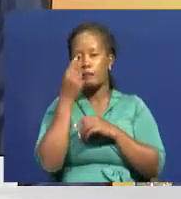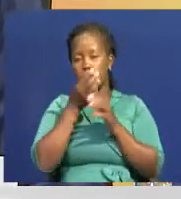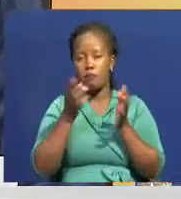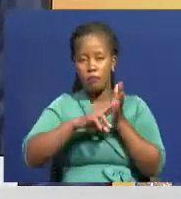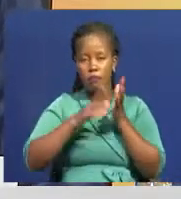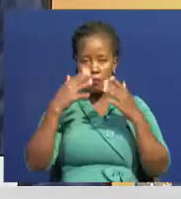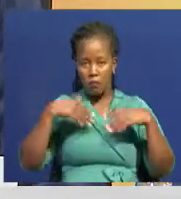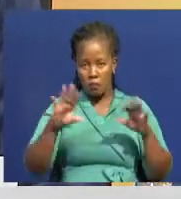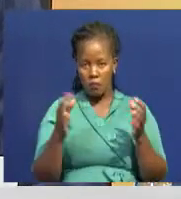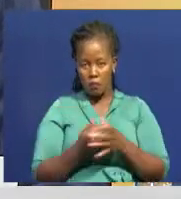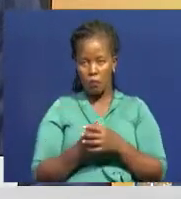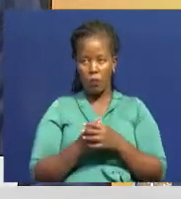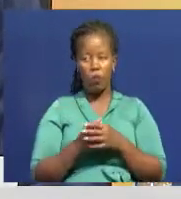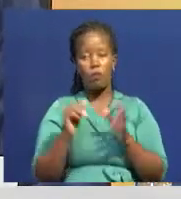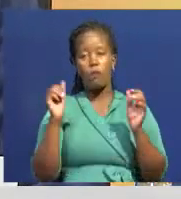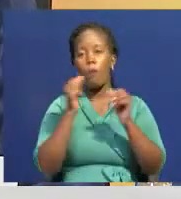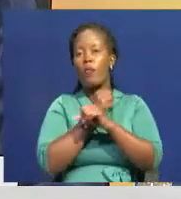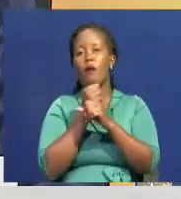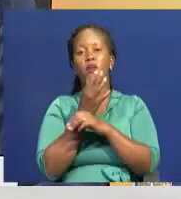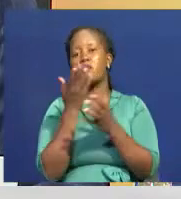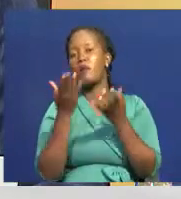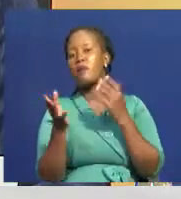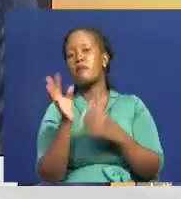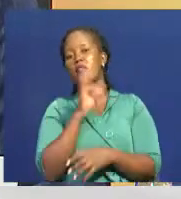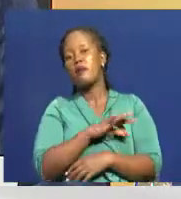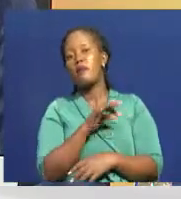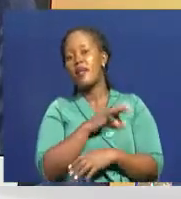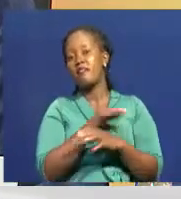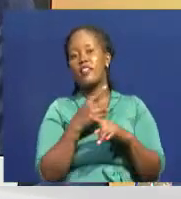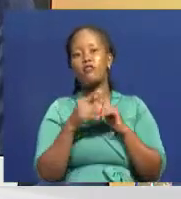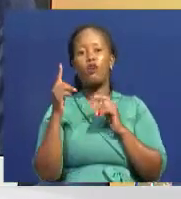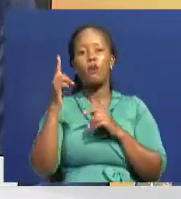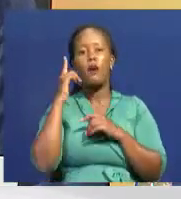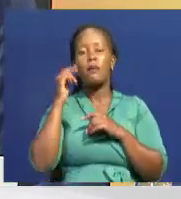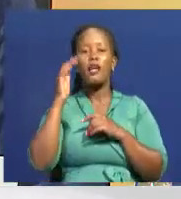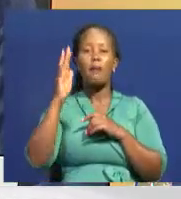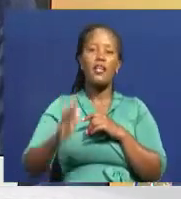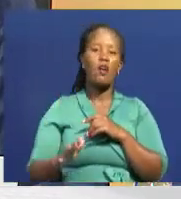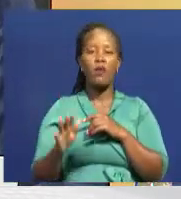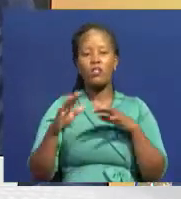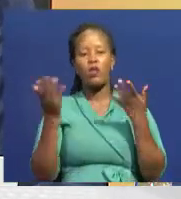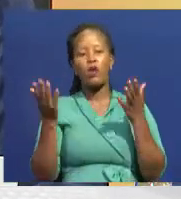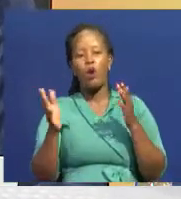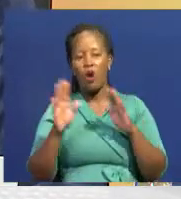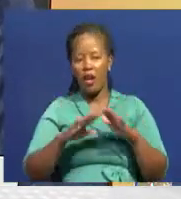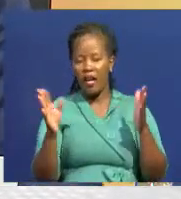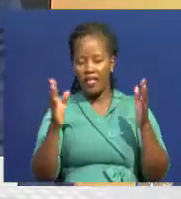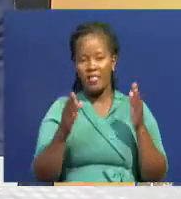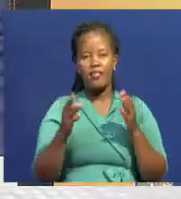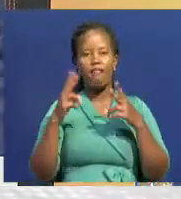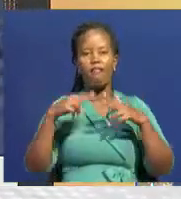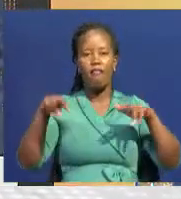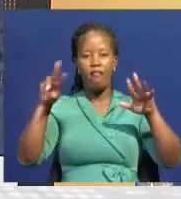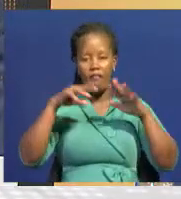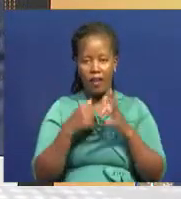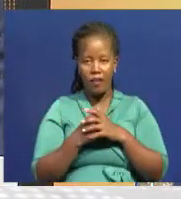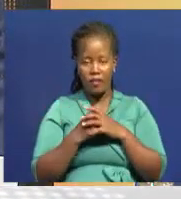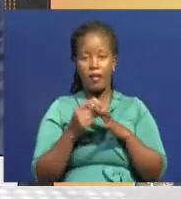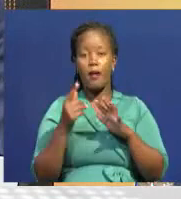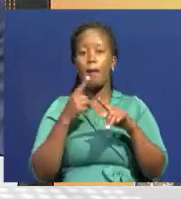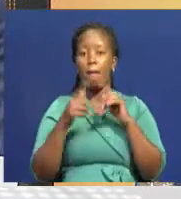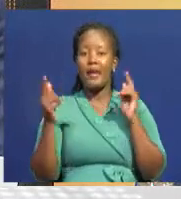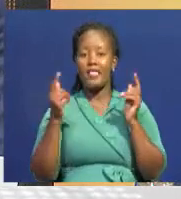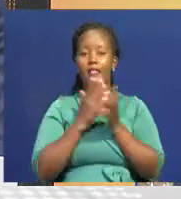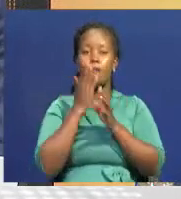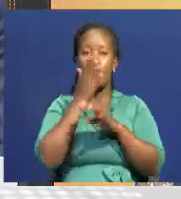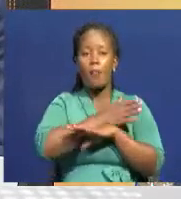you may not benefit from being a lawyer or a land valuer or a trained 4 years. But I think when you undergo through this